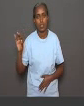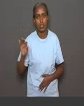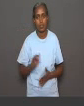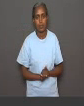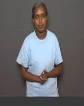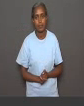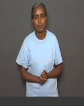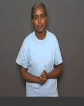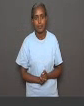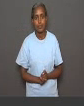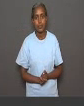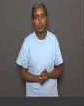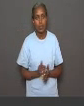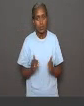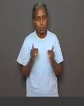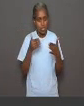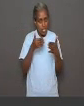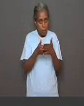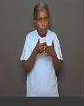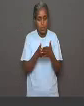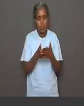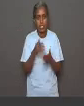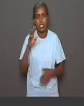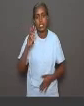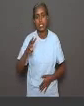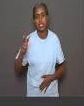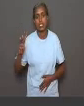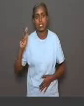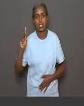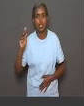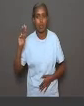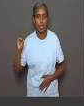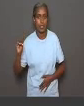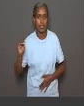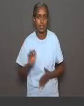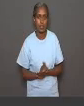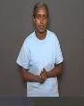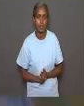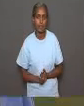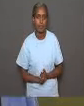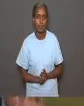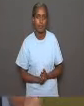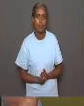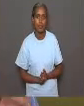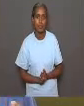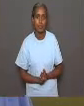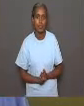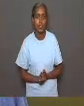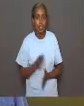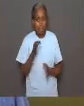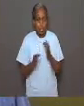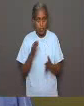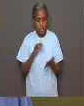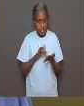4,366.49, which is approximately 66 kilometers. If you